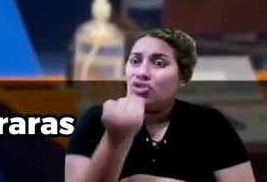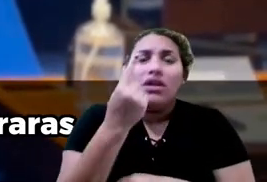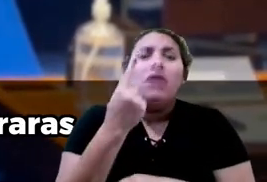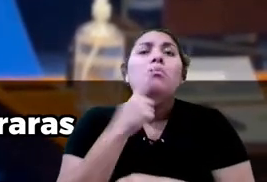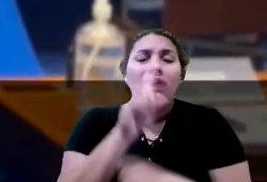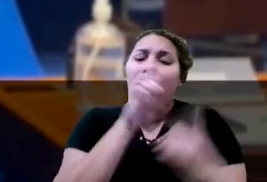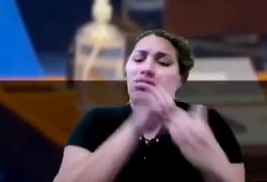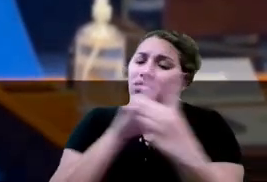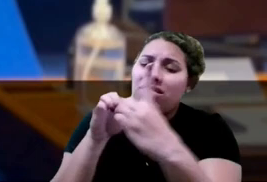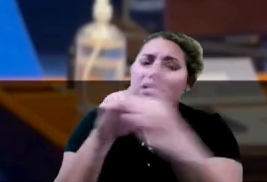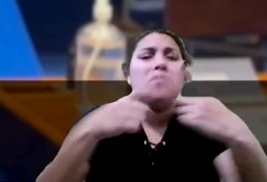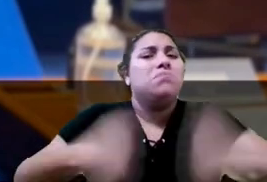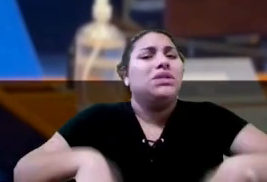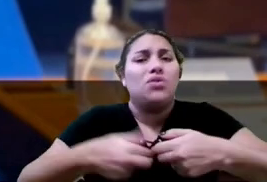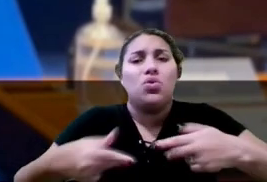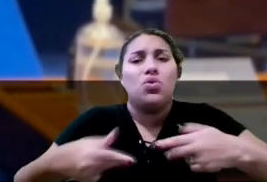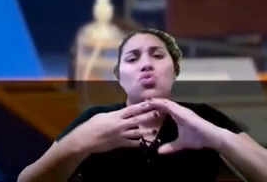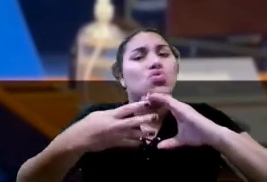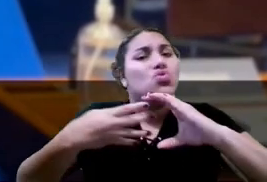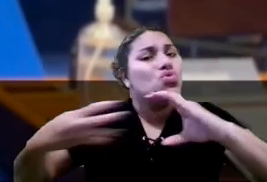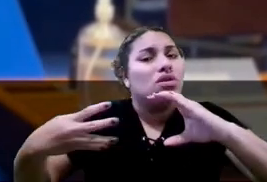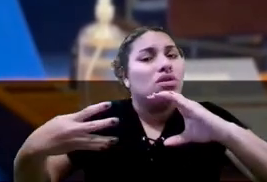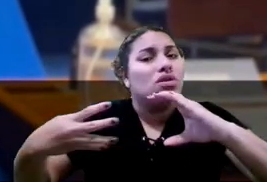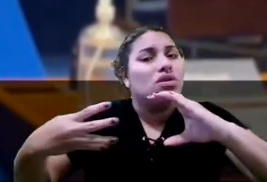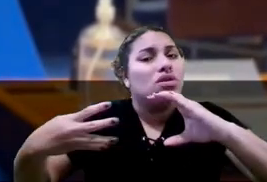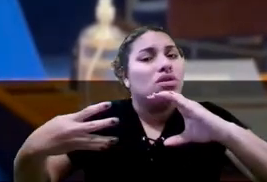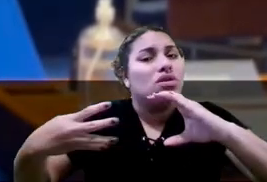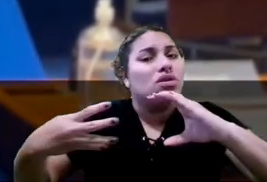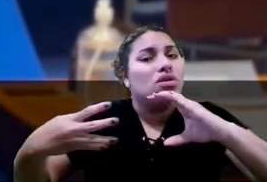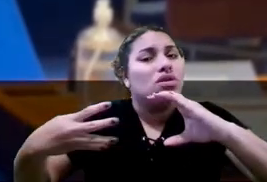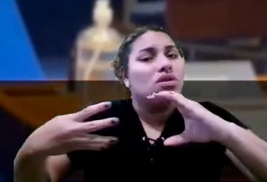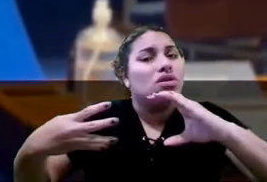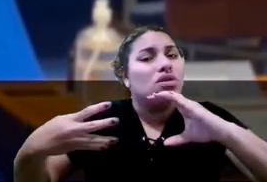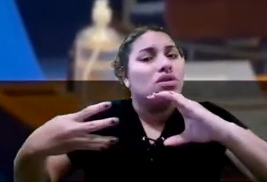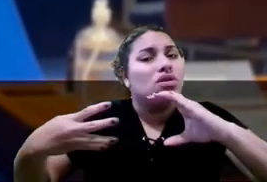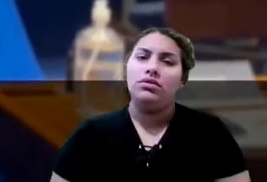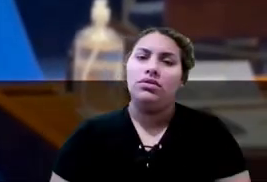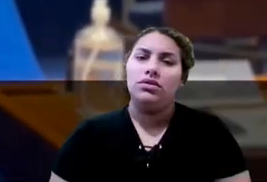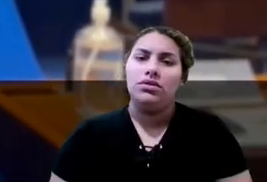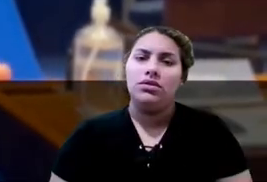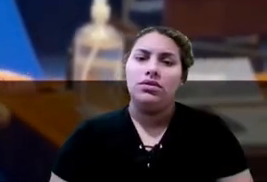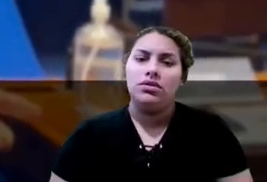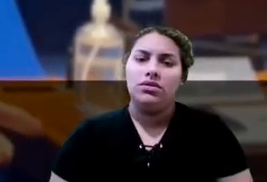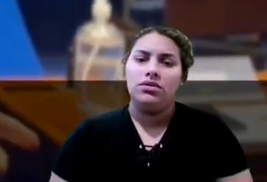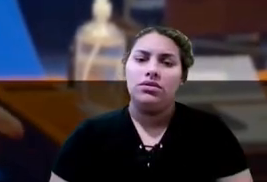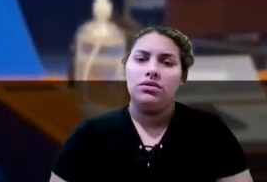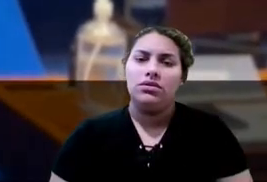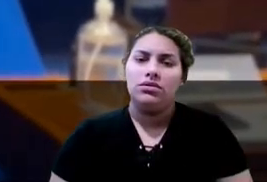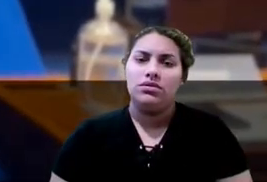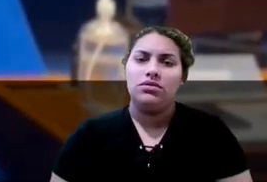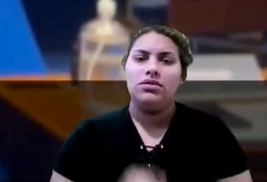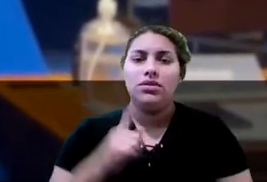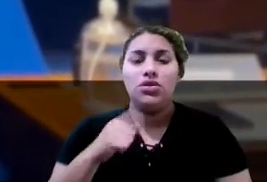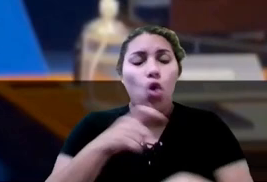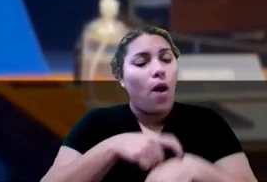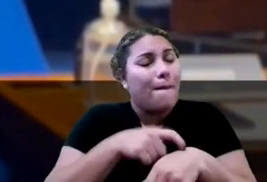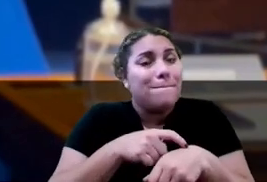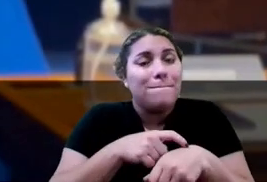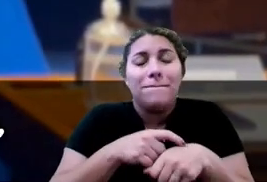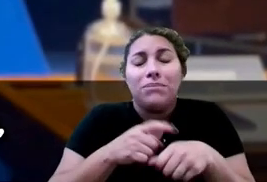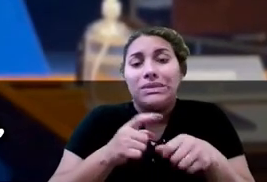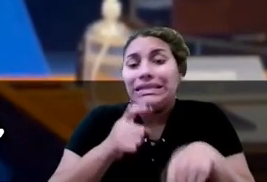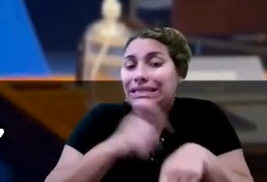could meet all the needs of people with rare disease in Brazil. And at the same